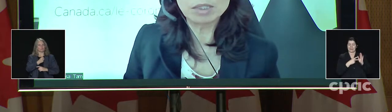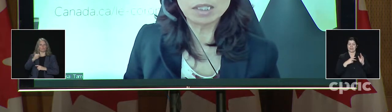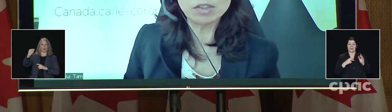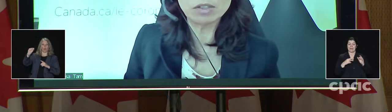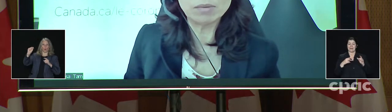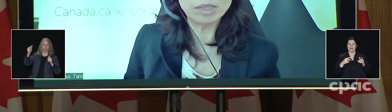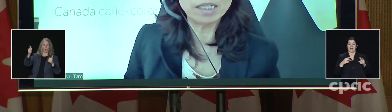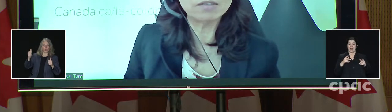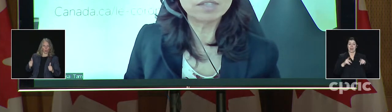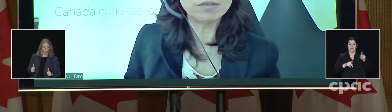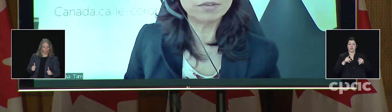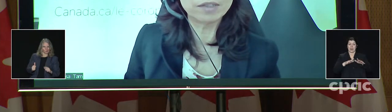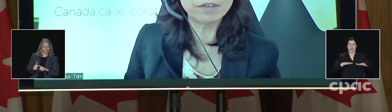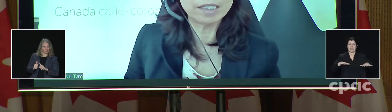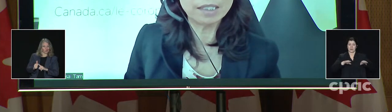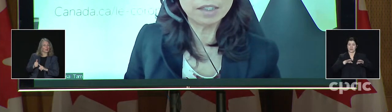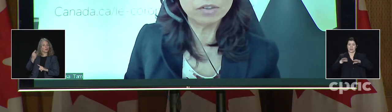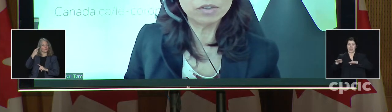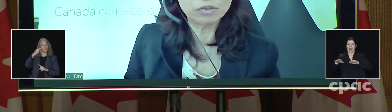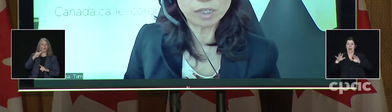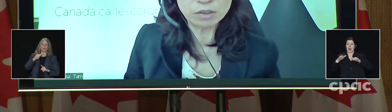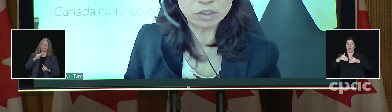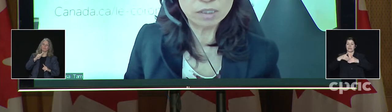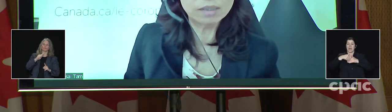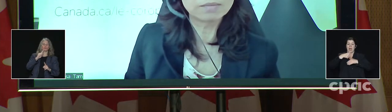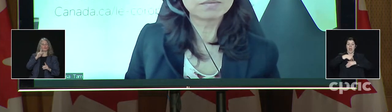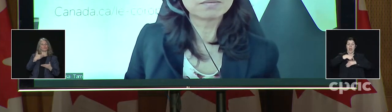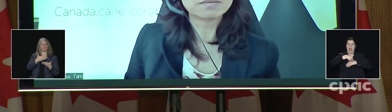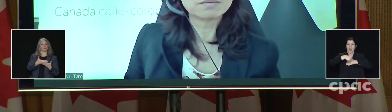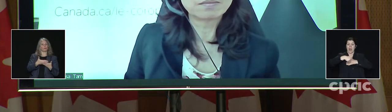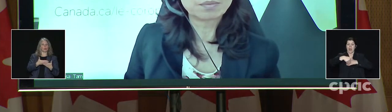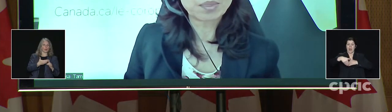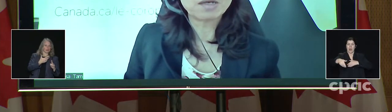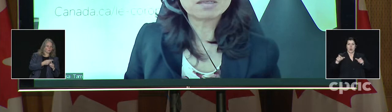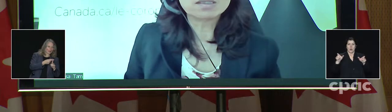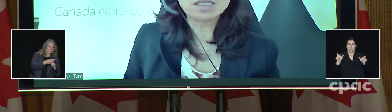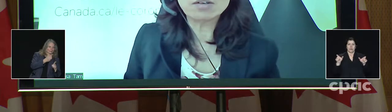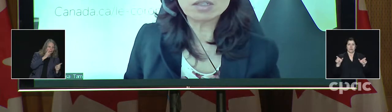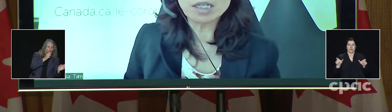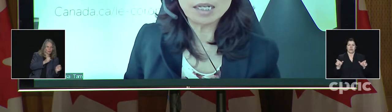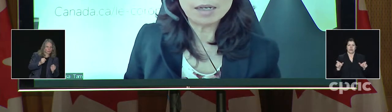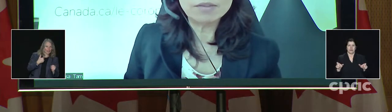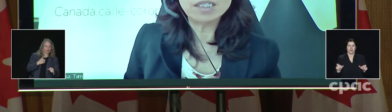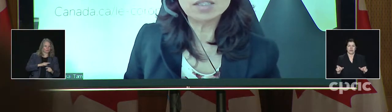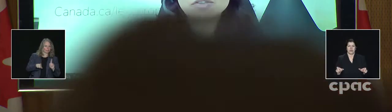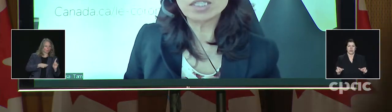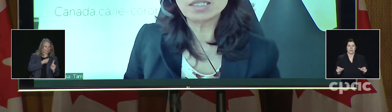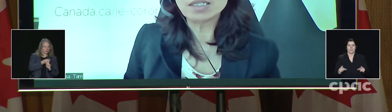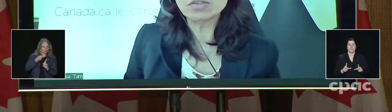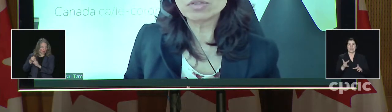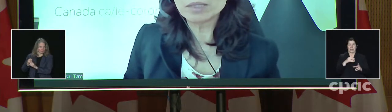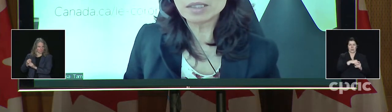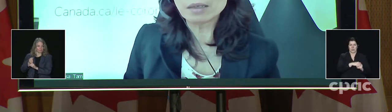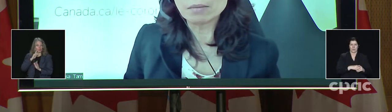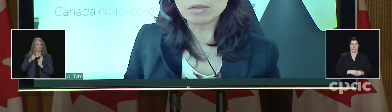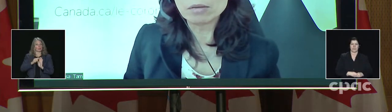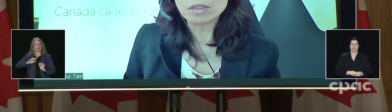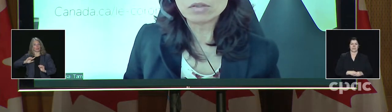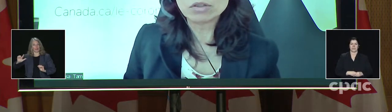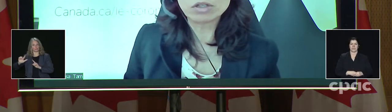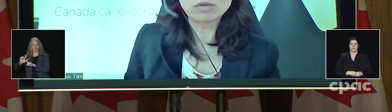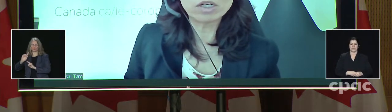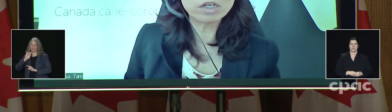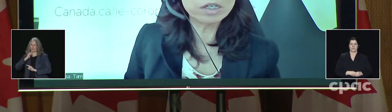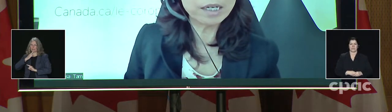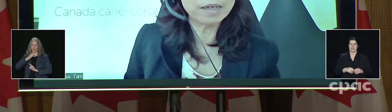illustrate the potential impact of different vaccination strategies. The scenario on the left illustrates an extreme example